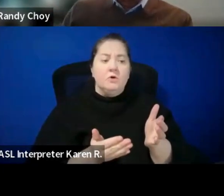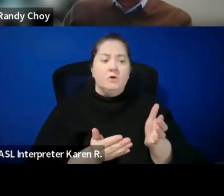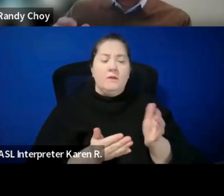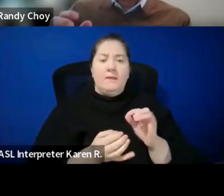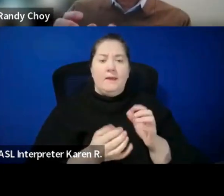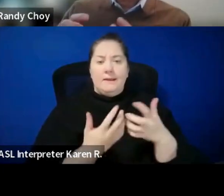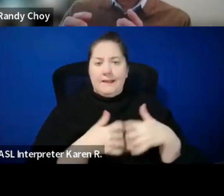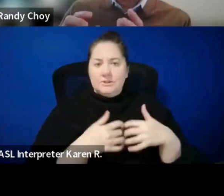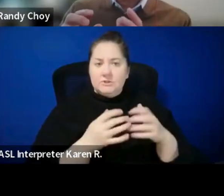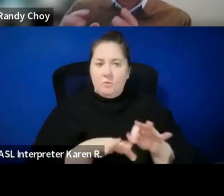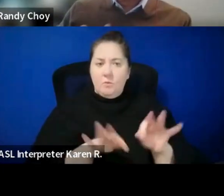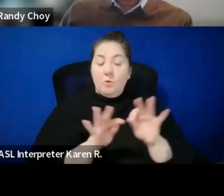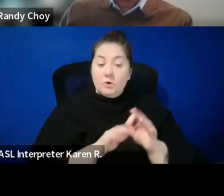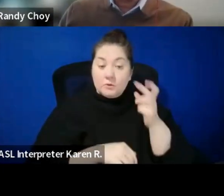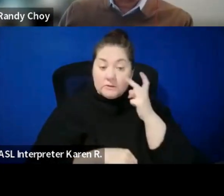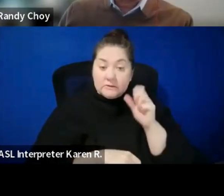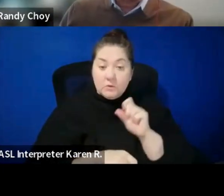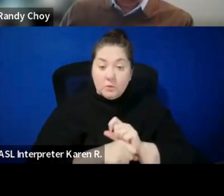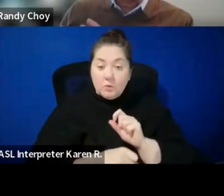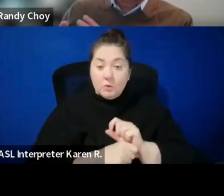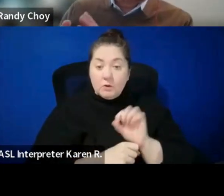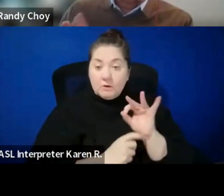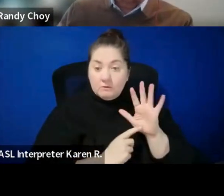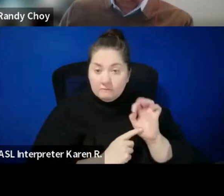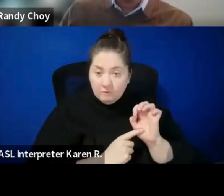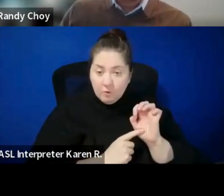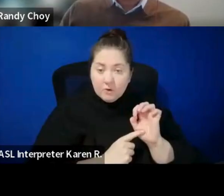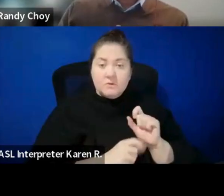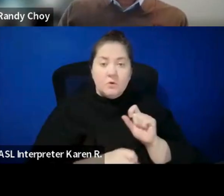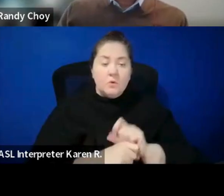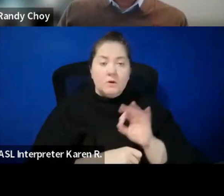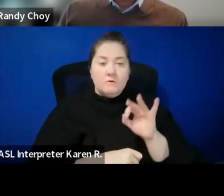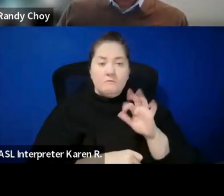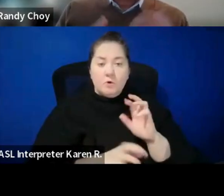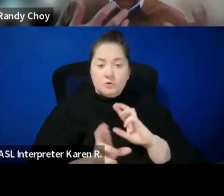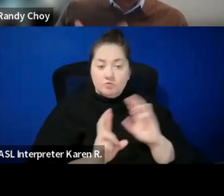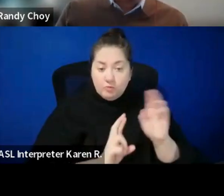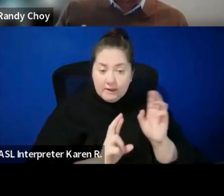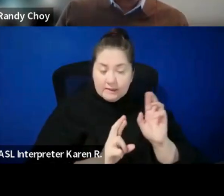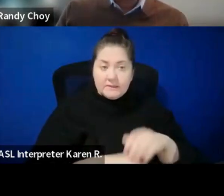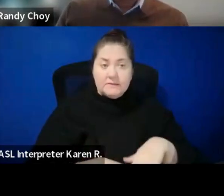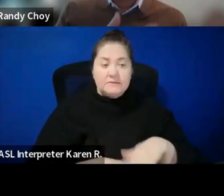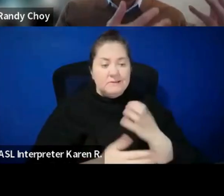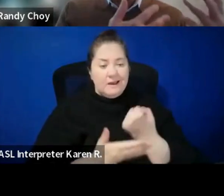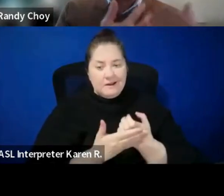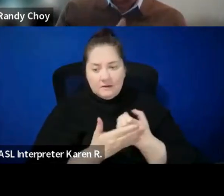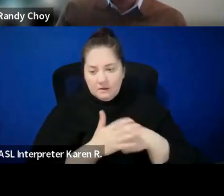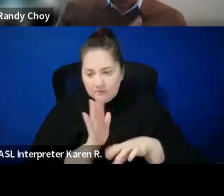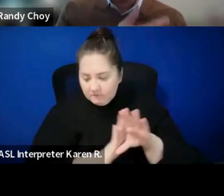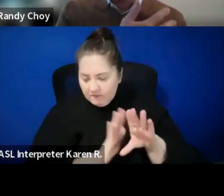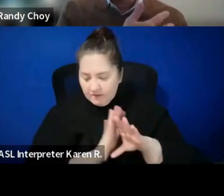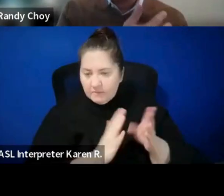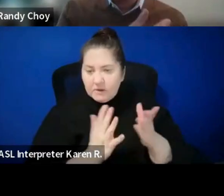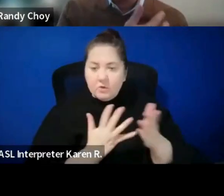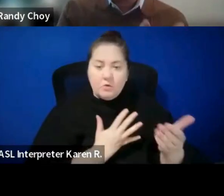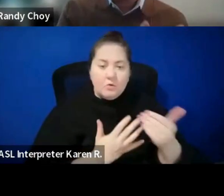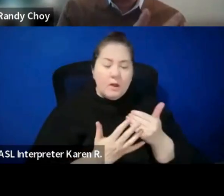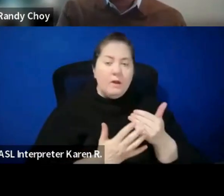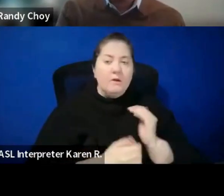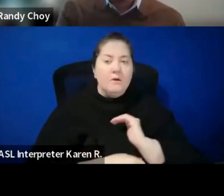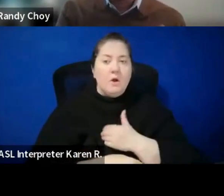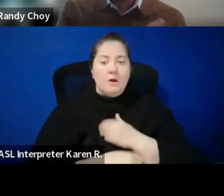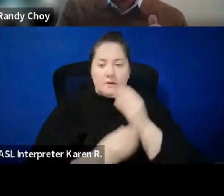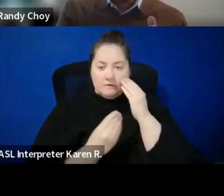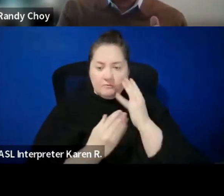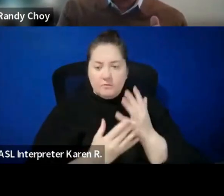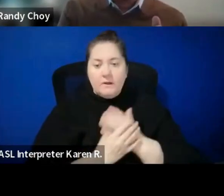And certainly you see the word workforce and workforce readiness, economic development throughout our